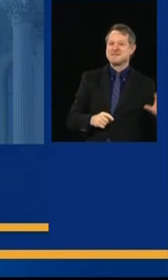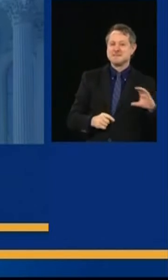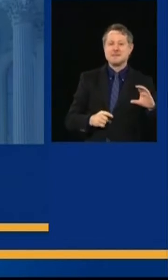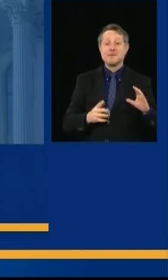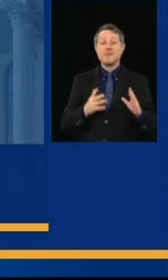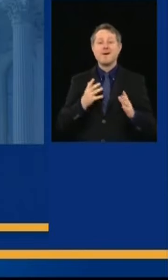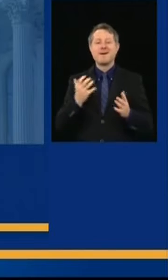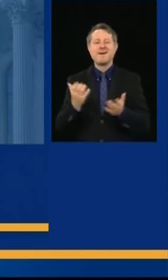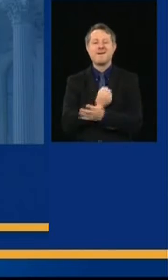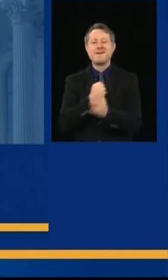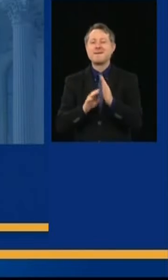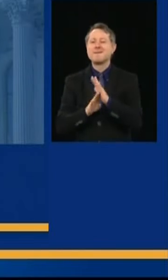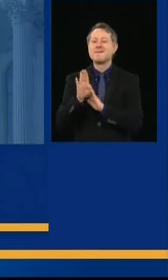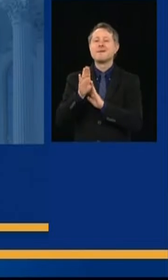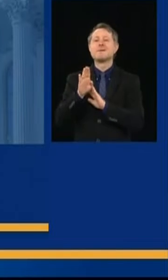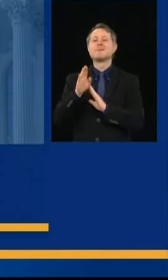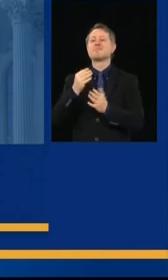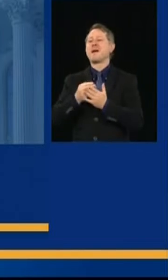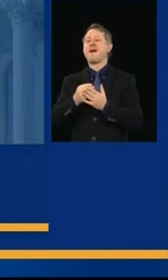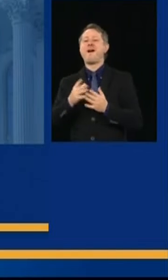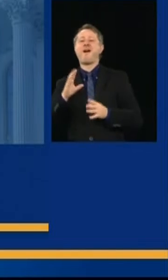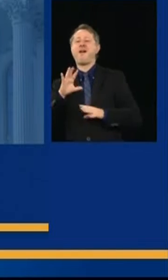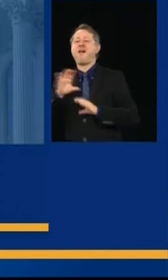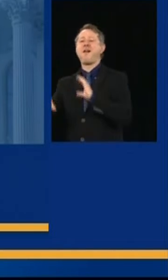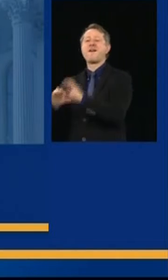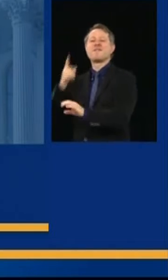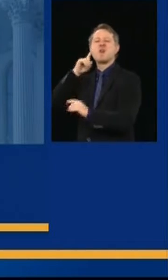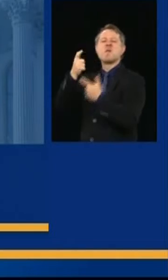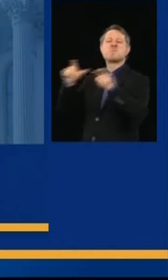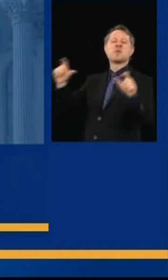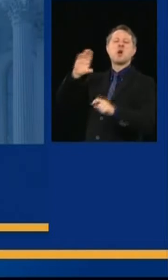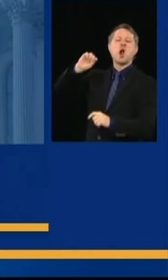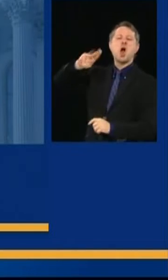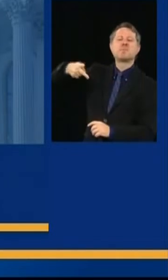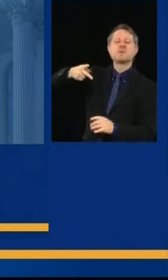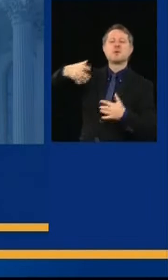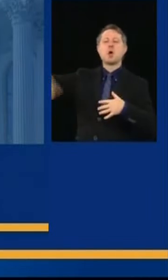lot of money for millionaires, and a lot of money for large